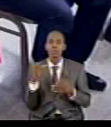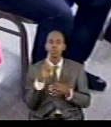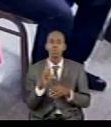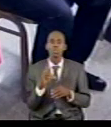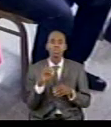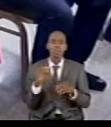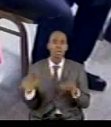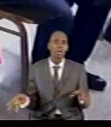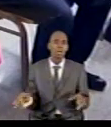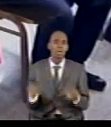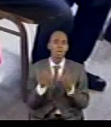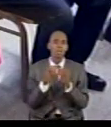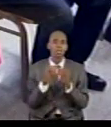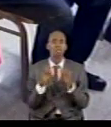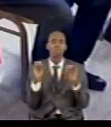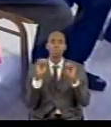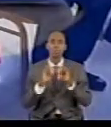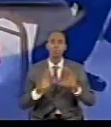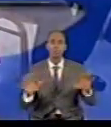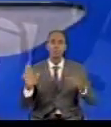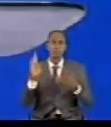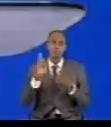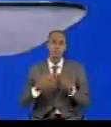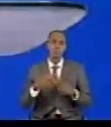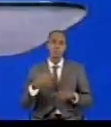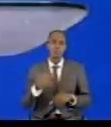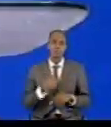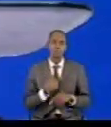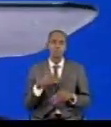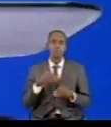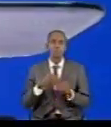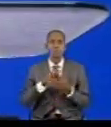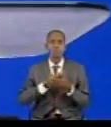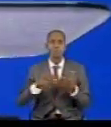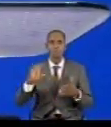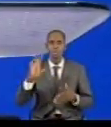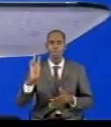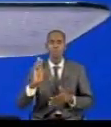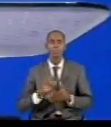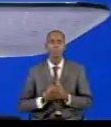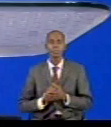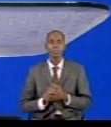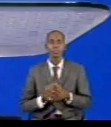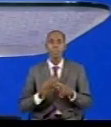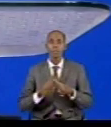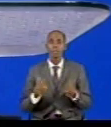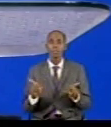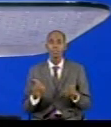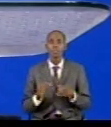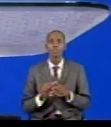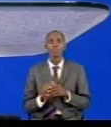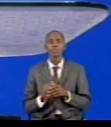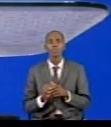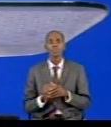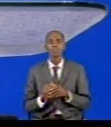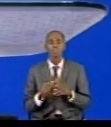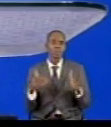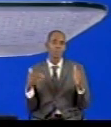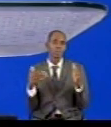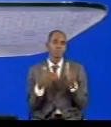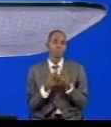added nothing to me. Verse 7. But